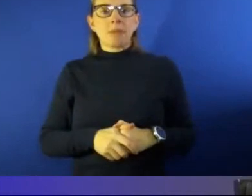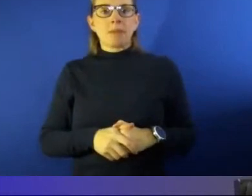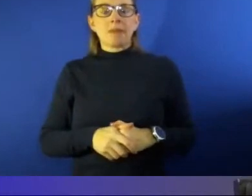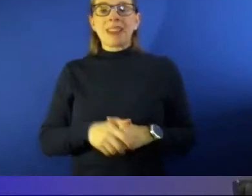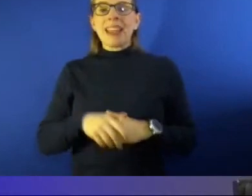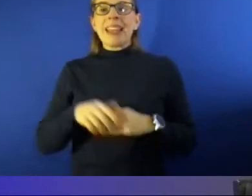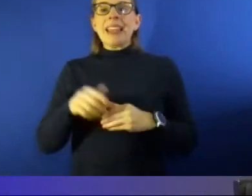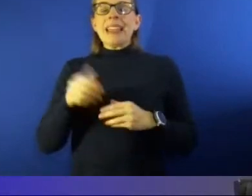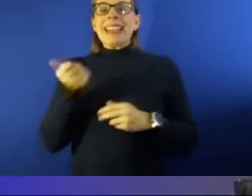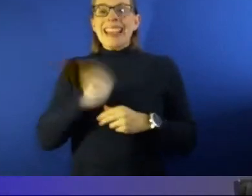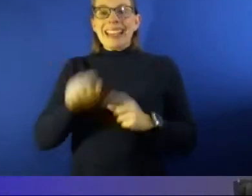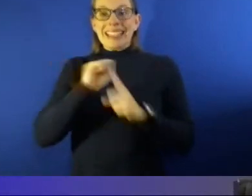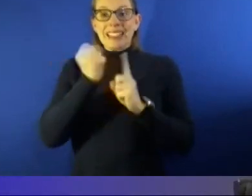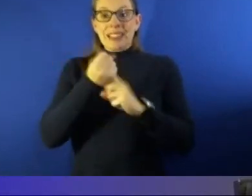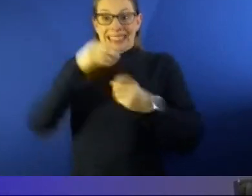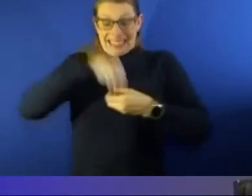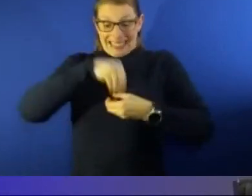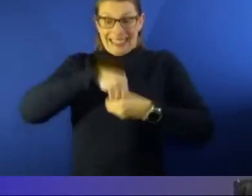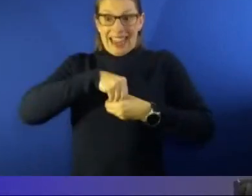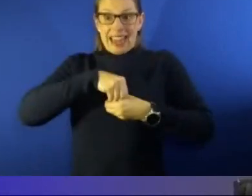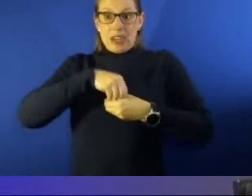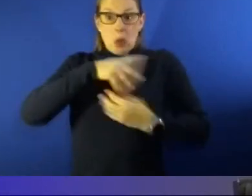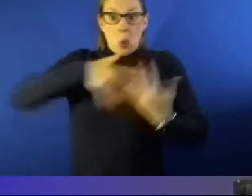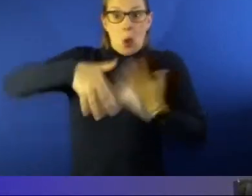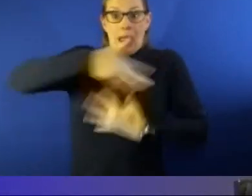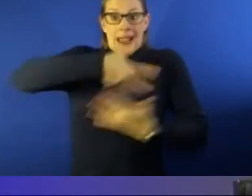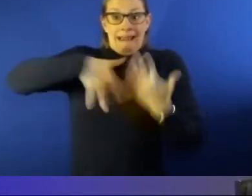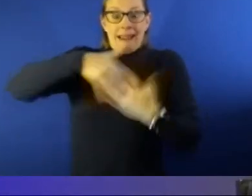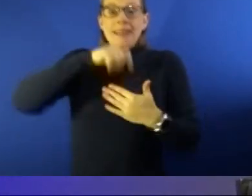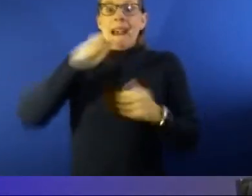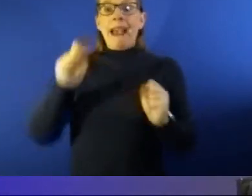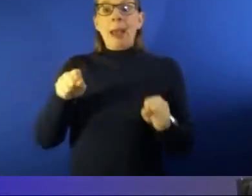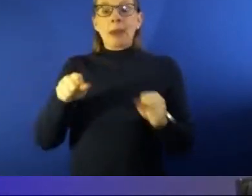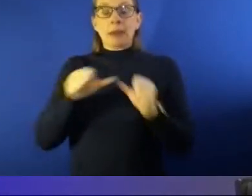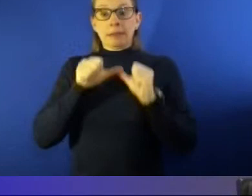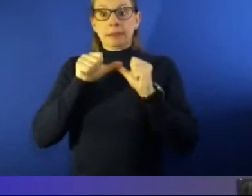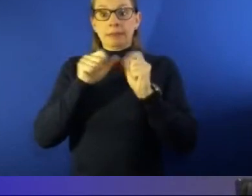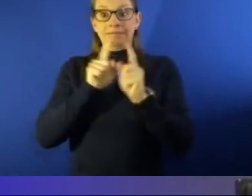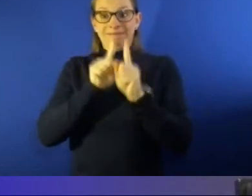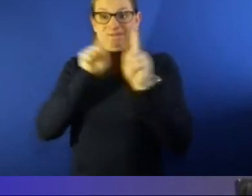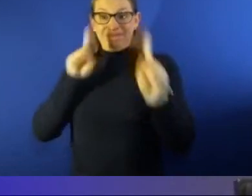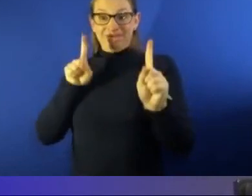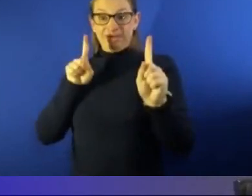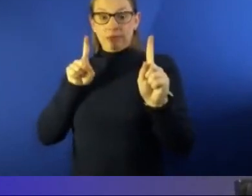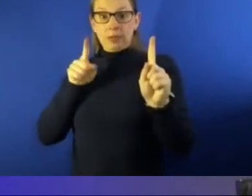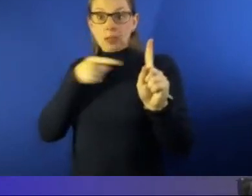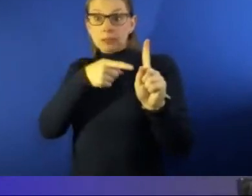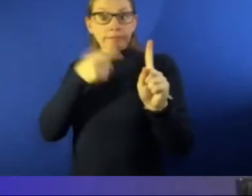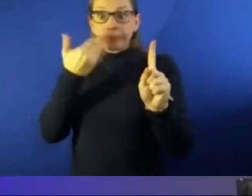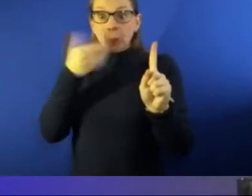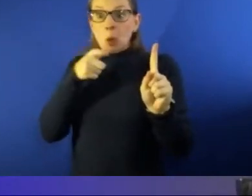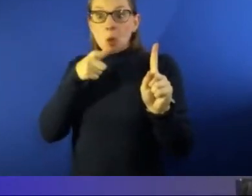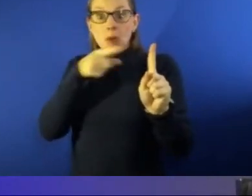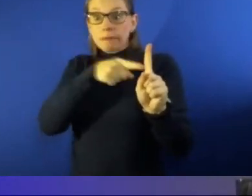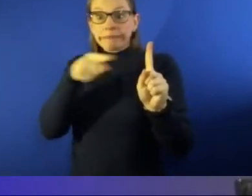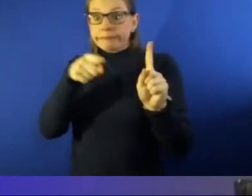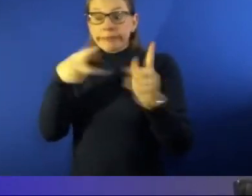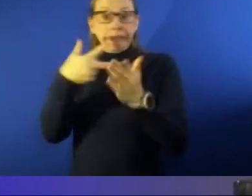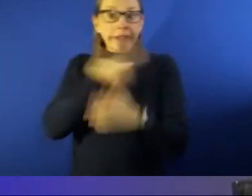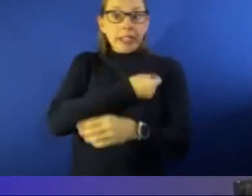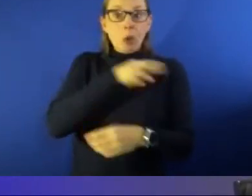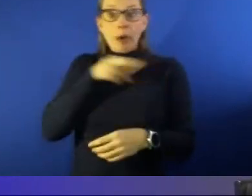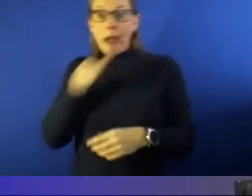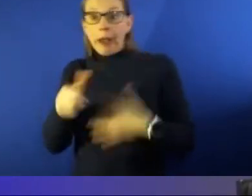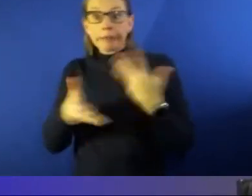inside with a crowd and you're not able to maintain distancing. And you don't know who's vaccinated. Exactly. So that's the hard thing is when you're